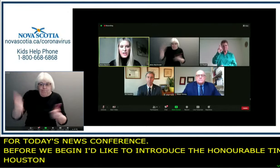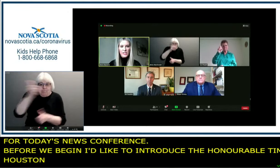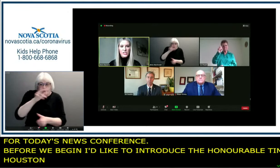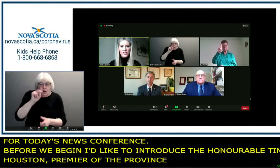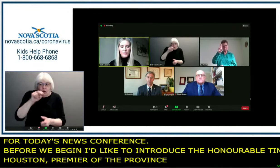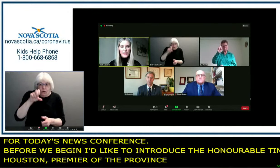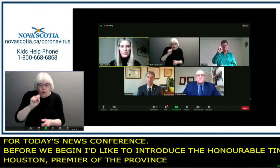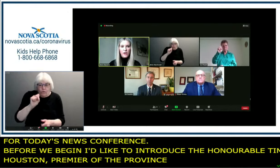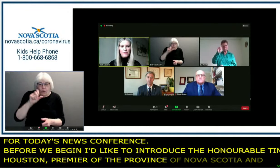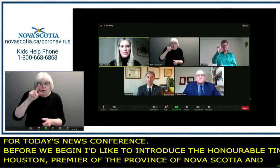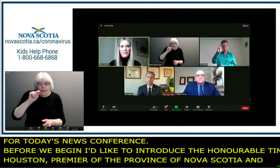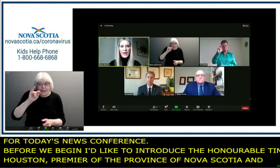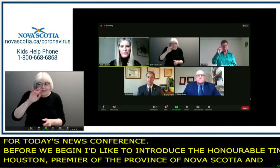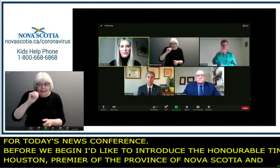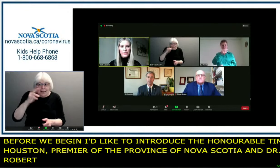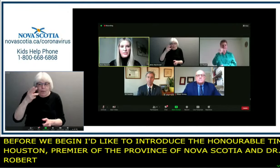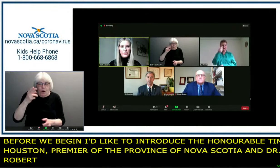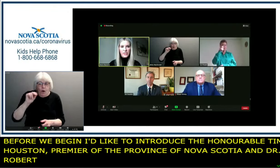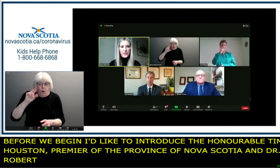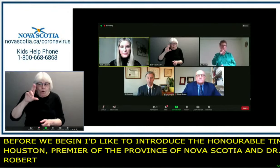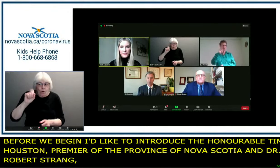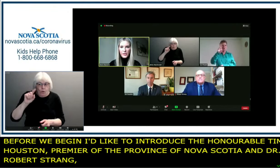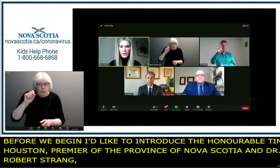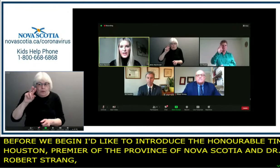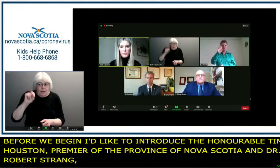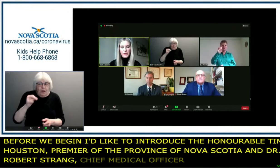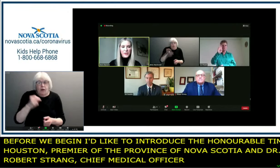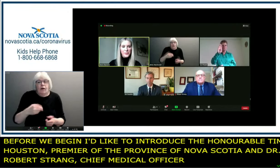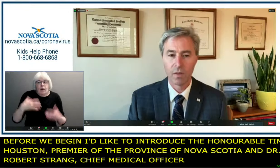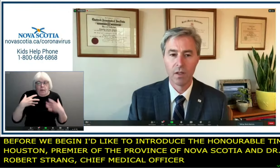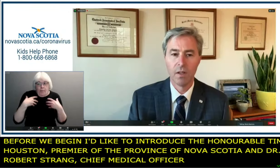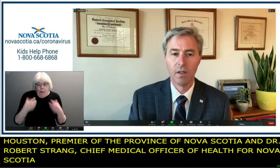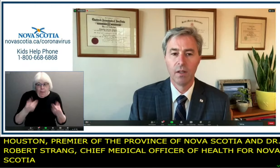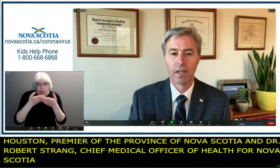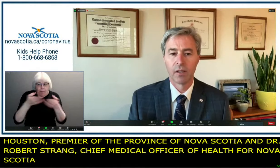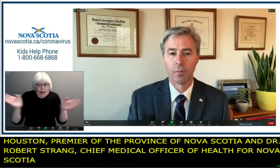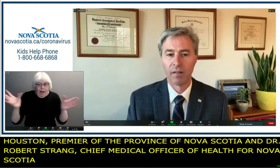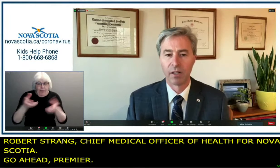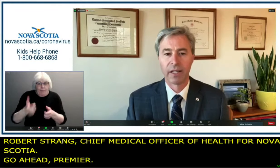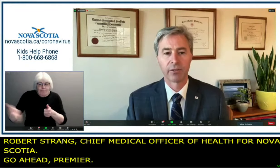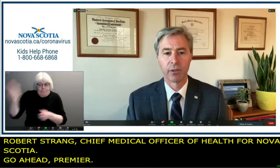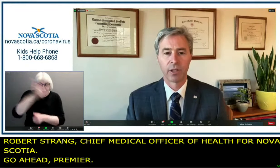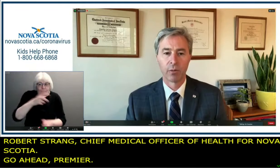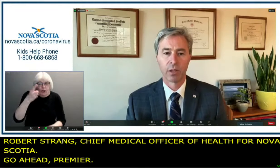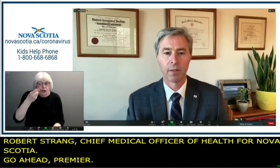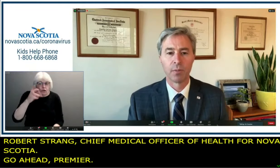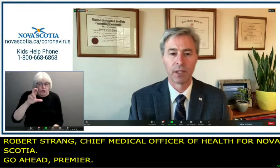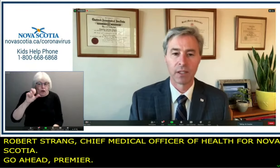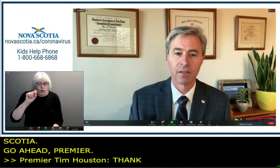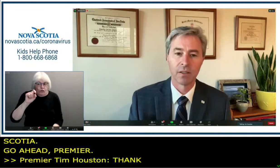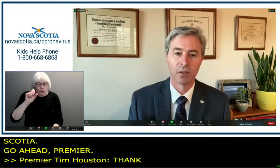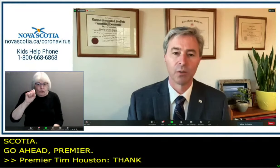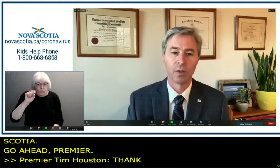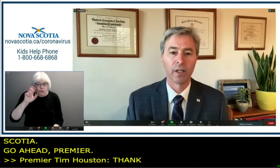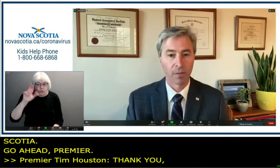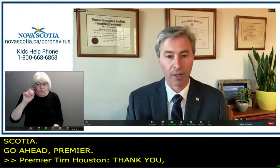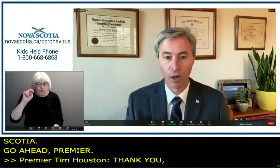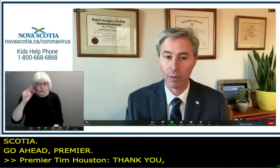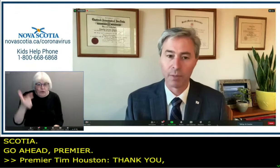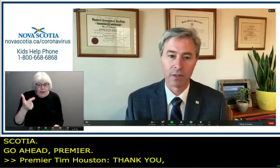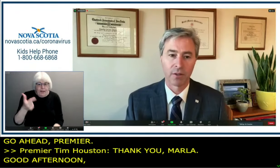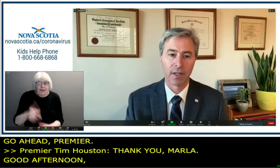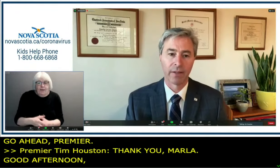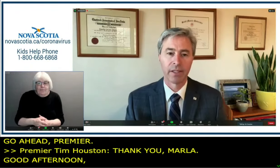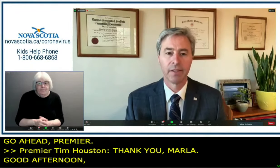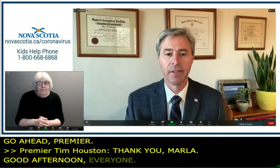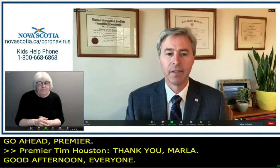Robert Strang, Chief Medical Officer of Health for Nova Scotia. Go ahead, Premier. Thank you, Marla. Good afternoon, everyone. I'm speaking to you from my